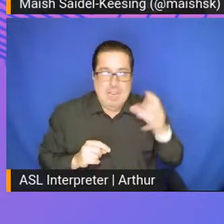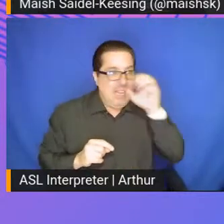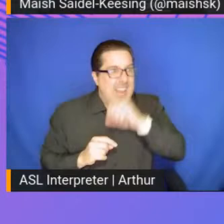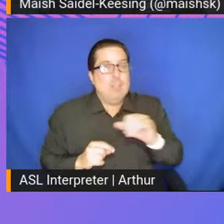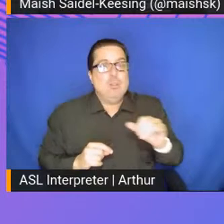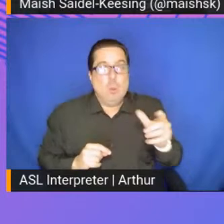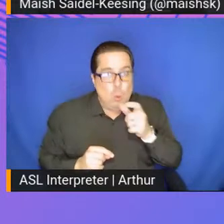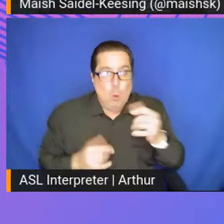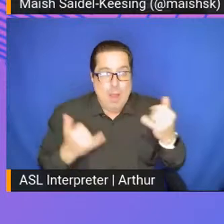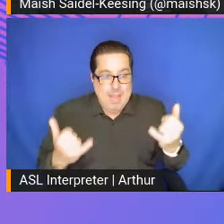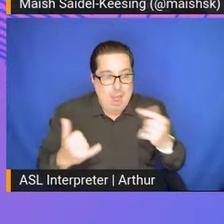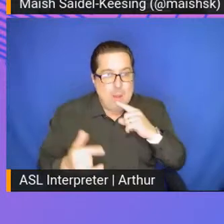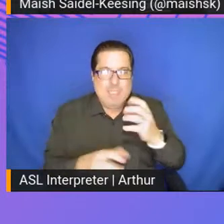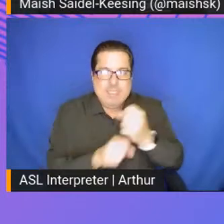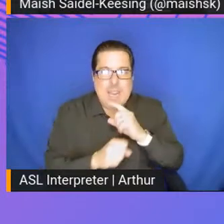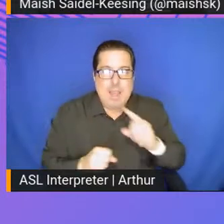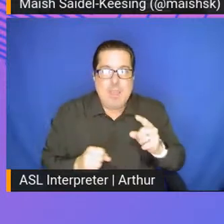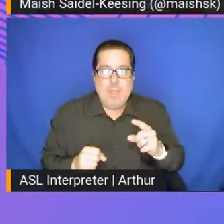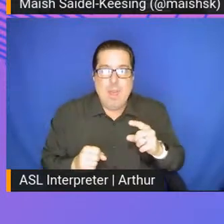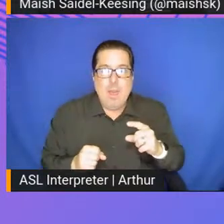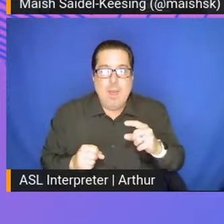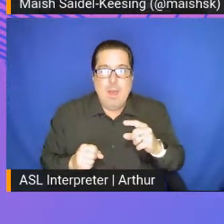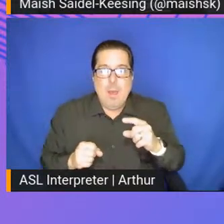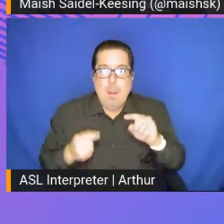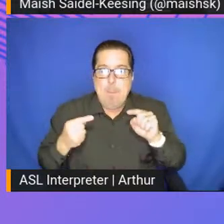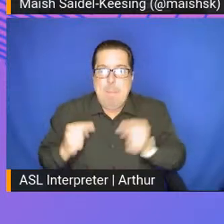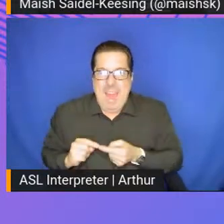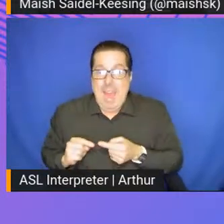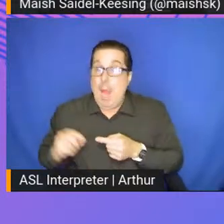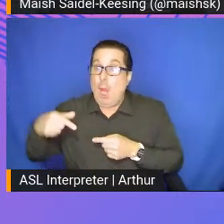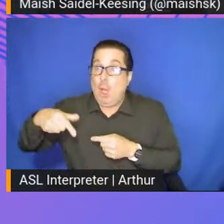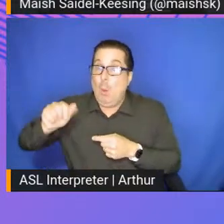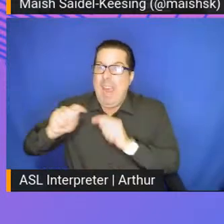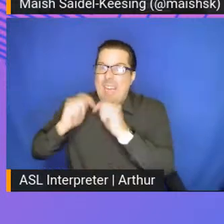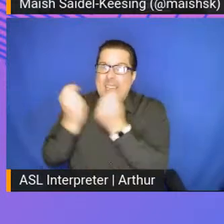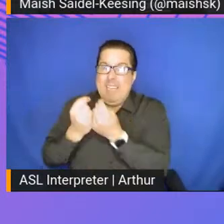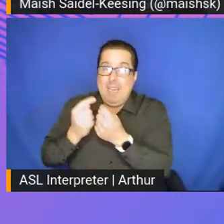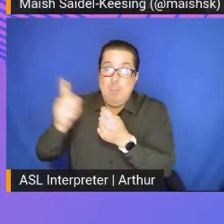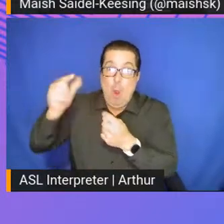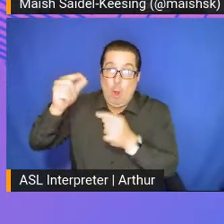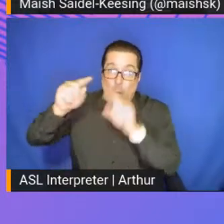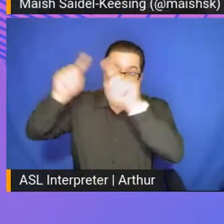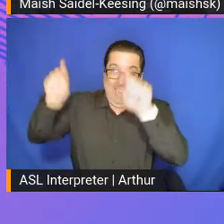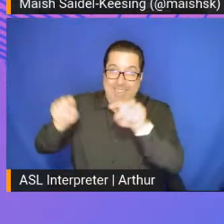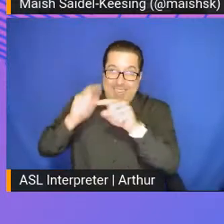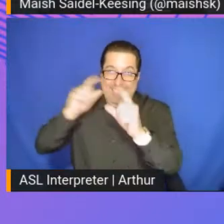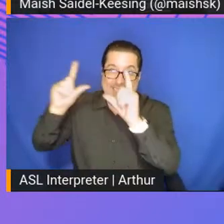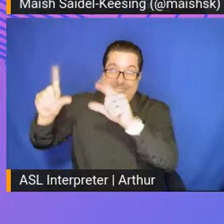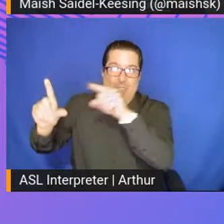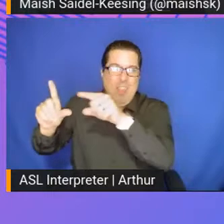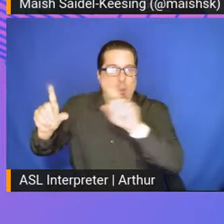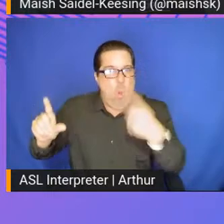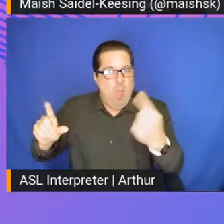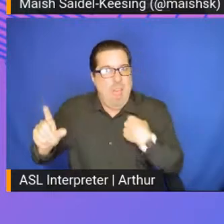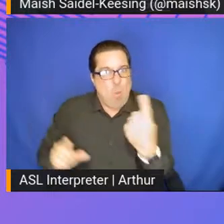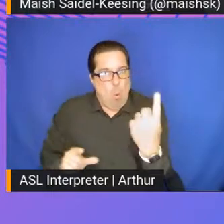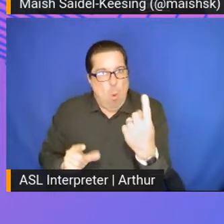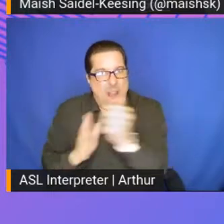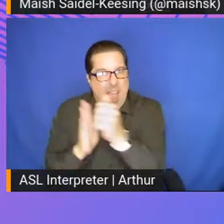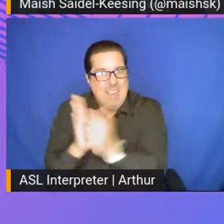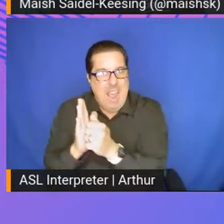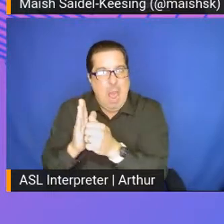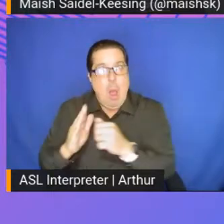now is getting the pain? It's the QA team sitting there in the top right corner in green. Now they still only have one account, and they're still